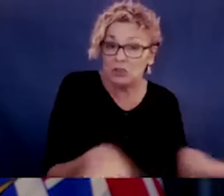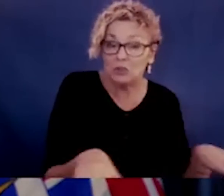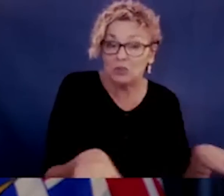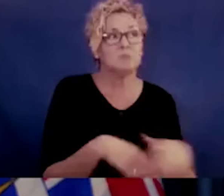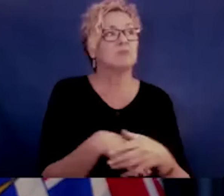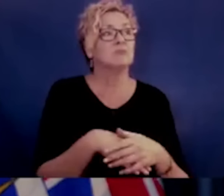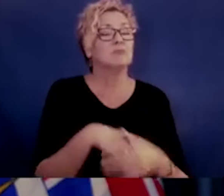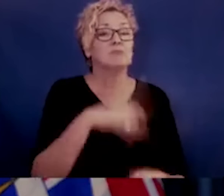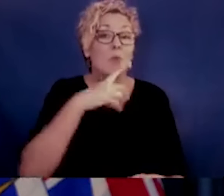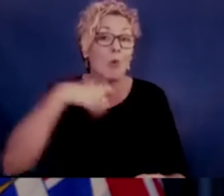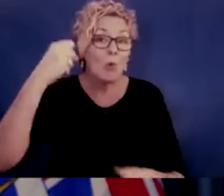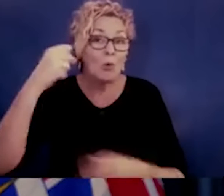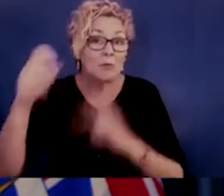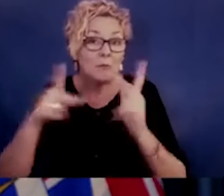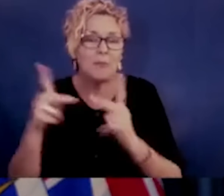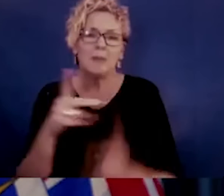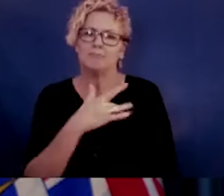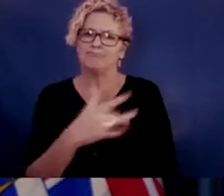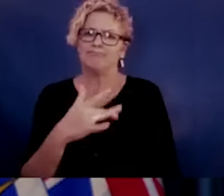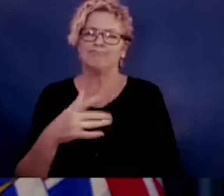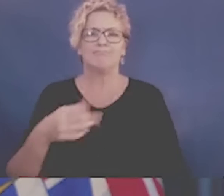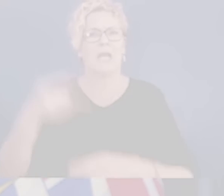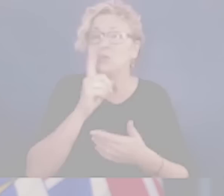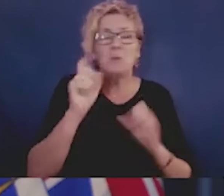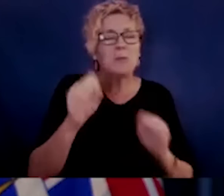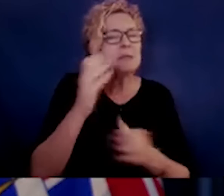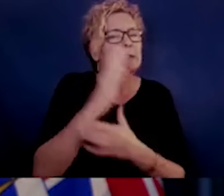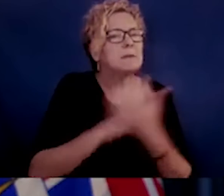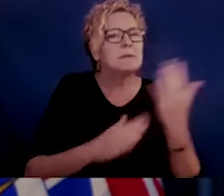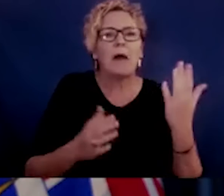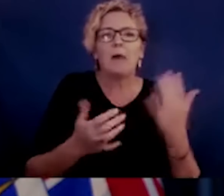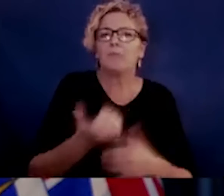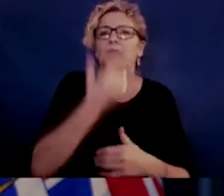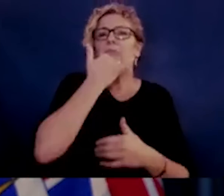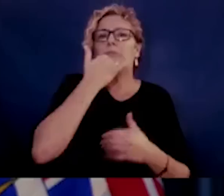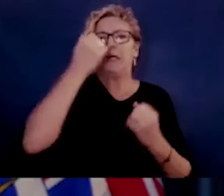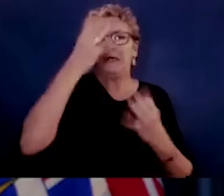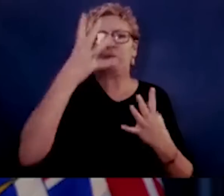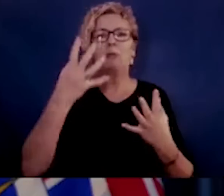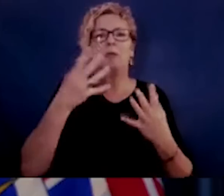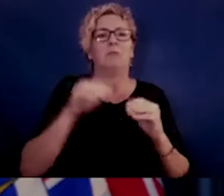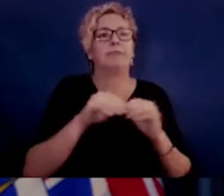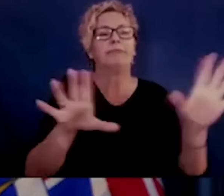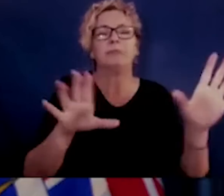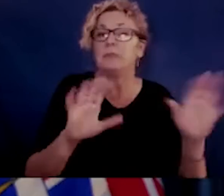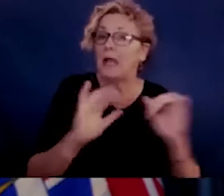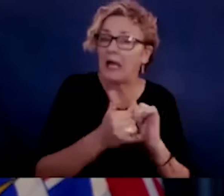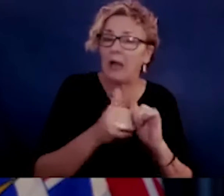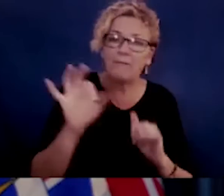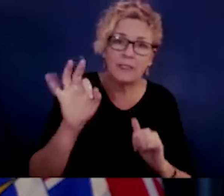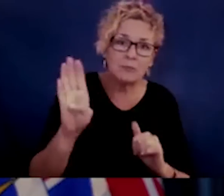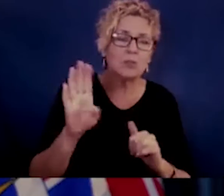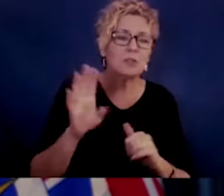to protect ourselves and our families by being immunized. As we head into flu season and with students back at school, can you clarify